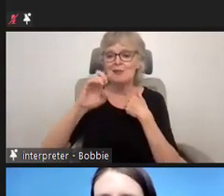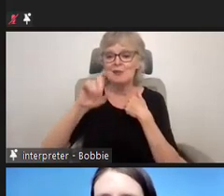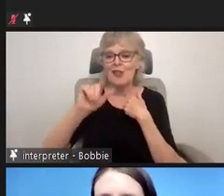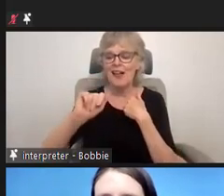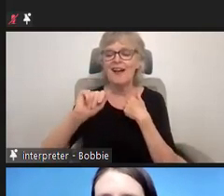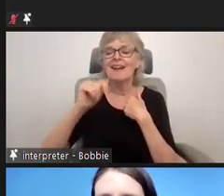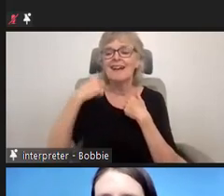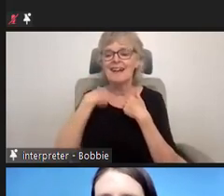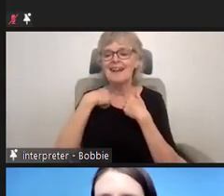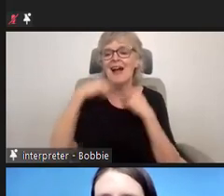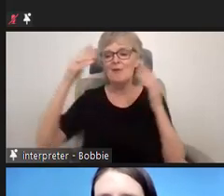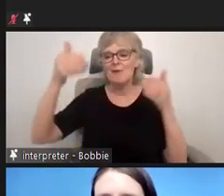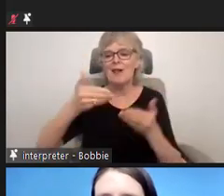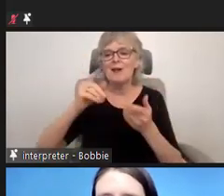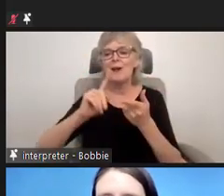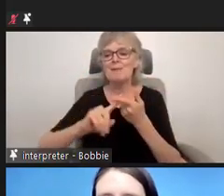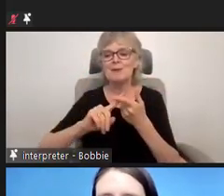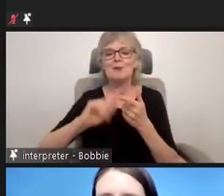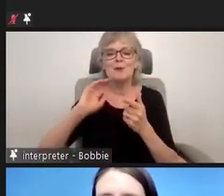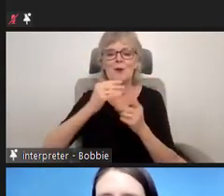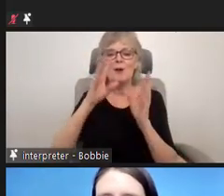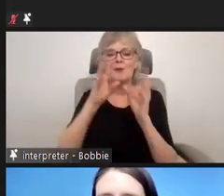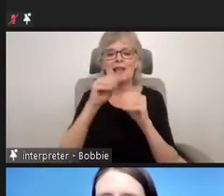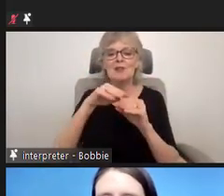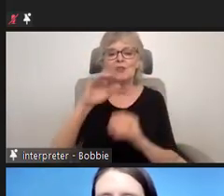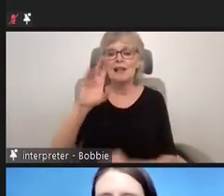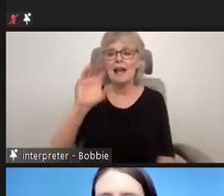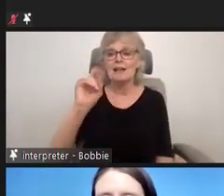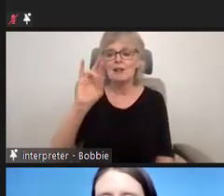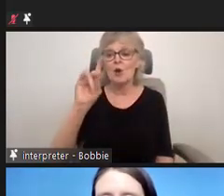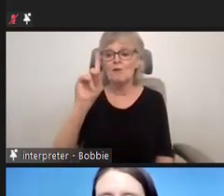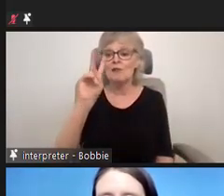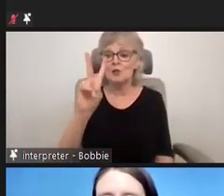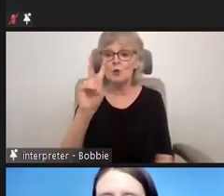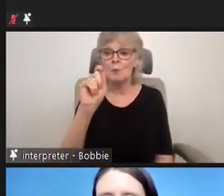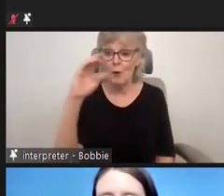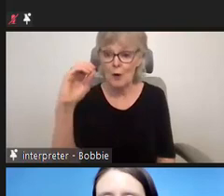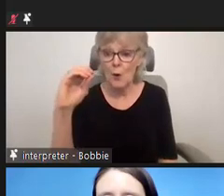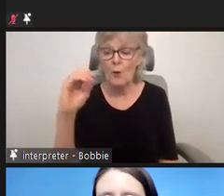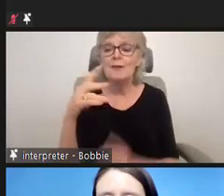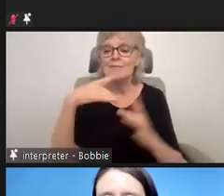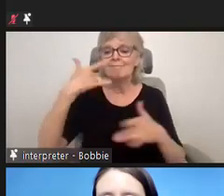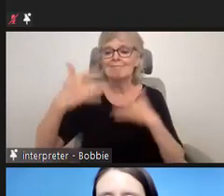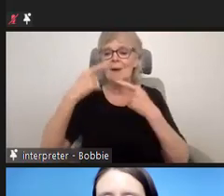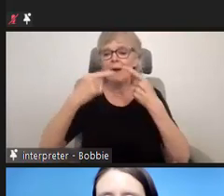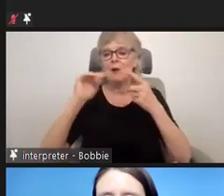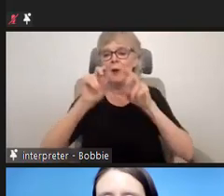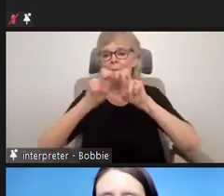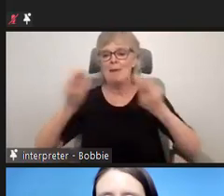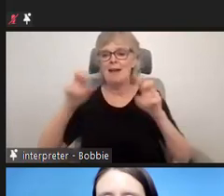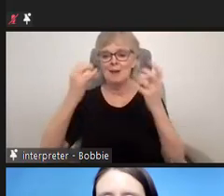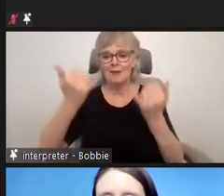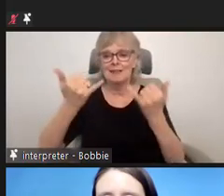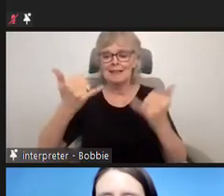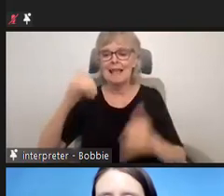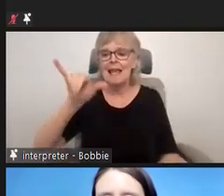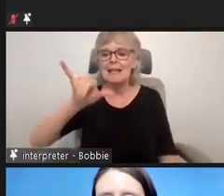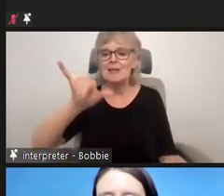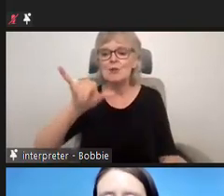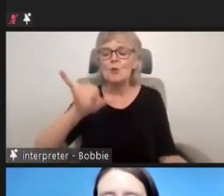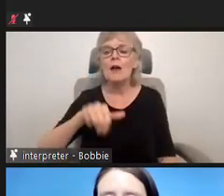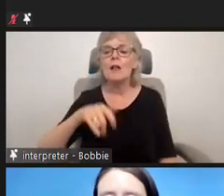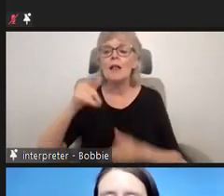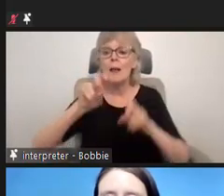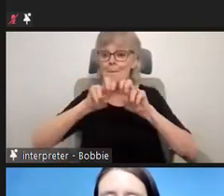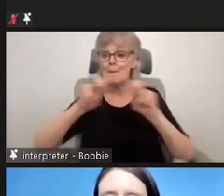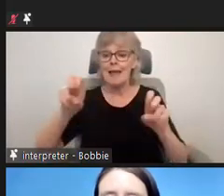to our session on COVID 2.0. I'm very excited about the panel that we have today as well. The panel